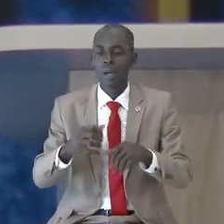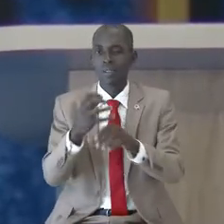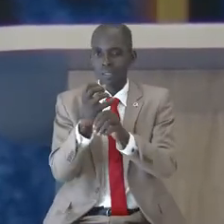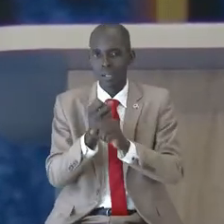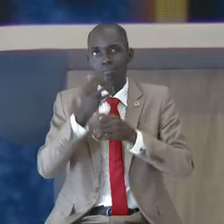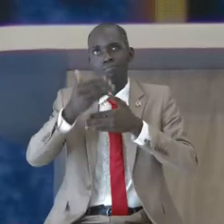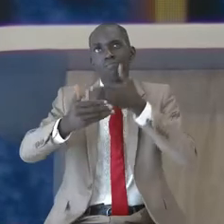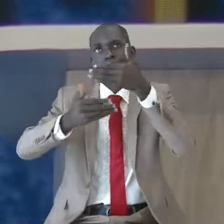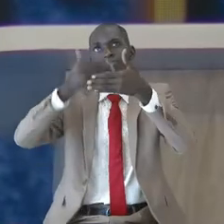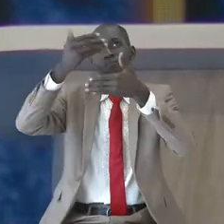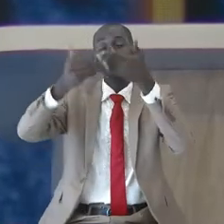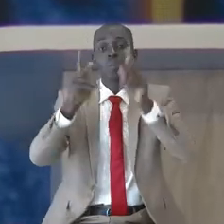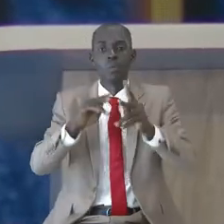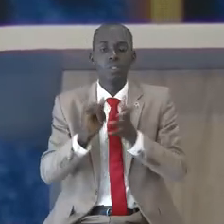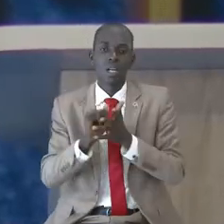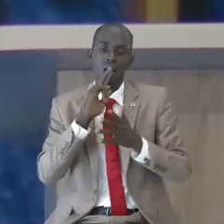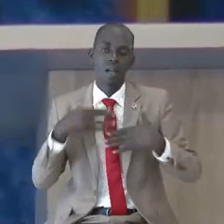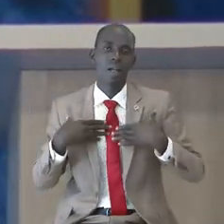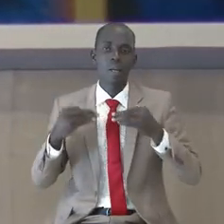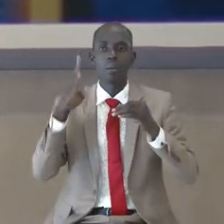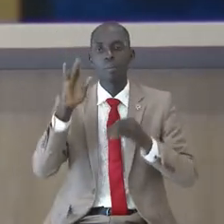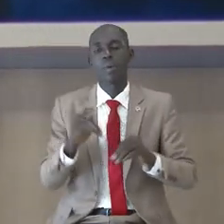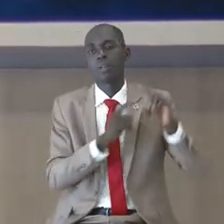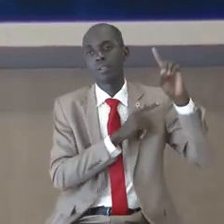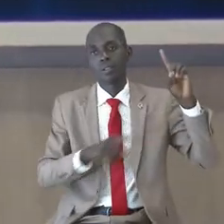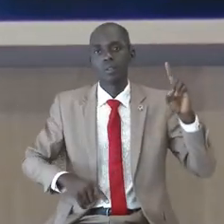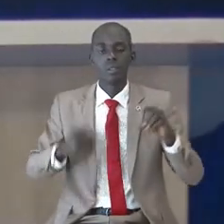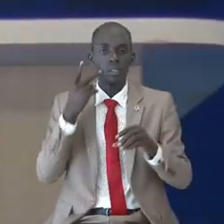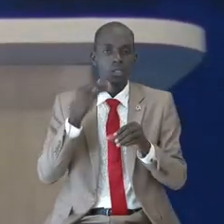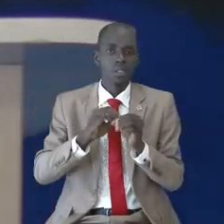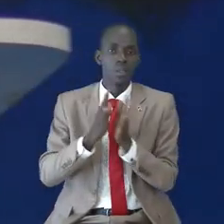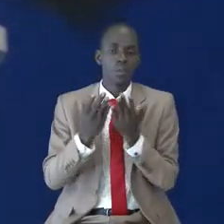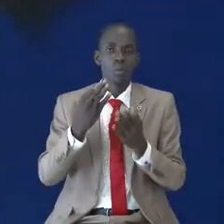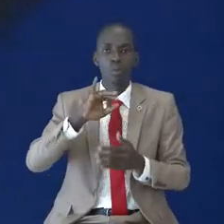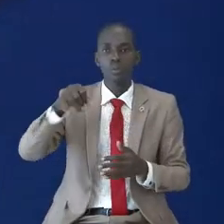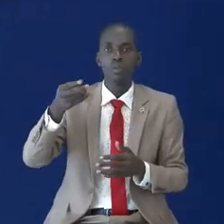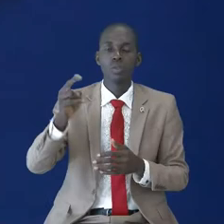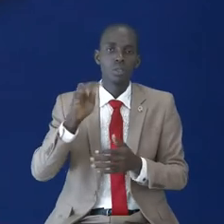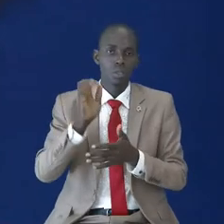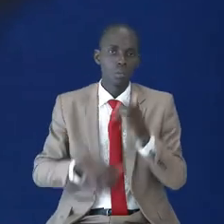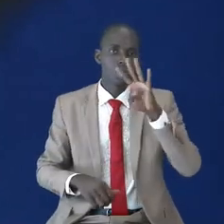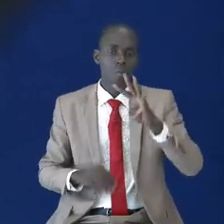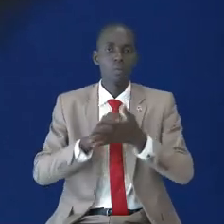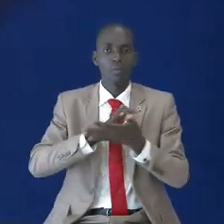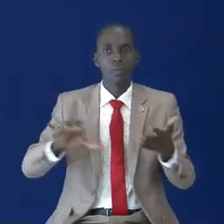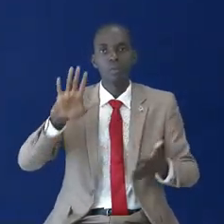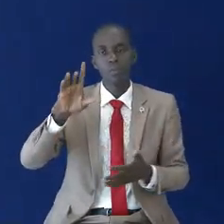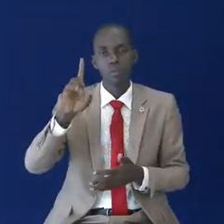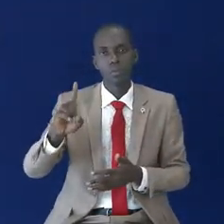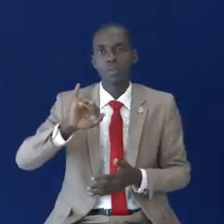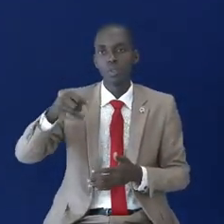that were healed by the Lord. It tells us in John chapter 4. I'm reading from verse 51.